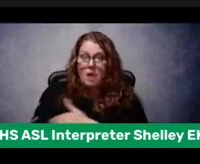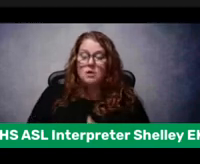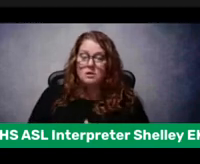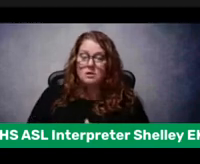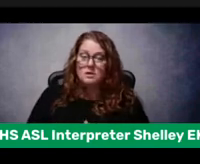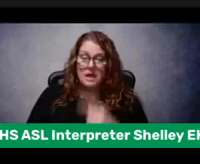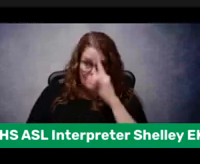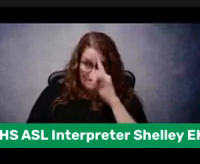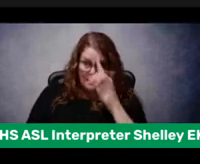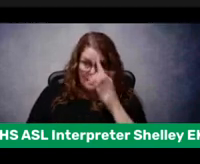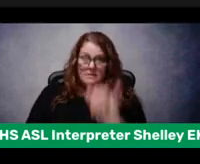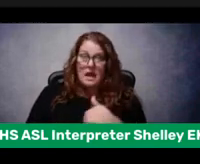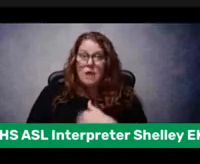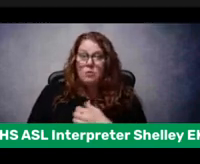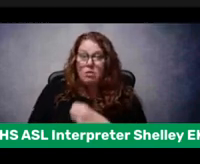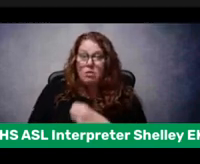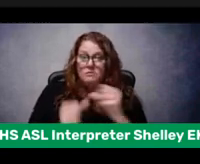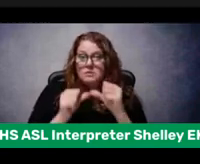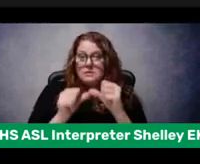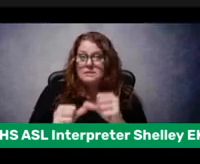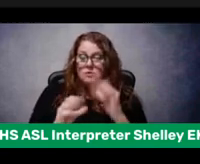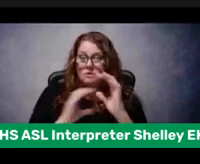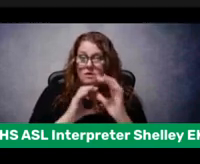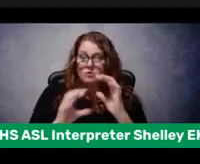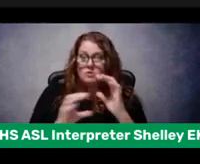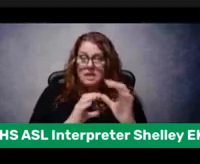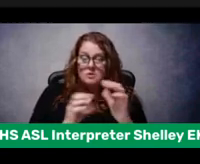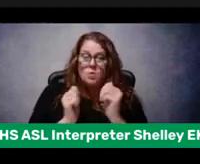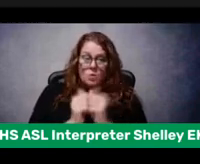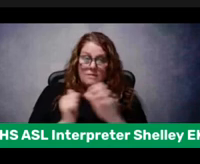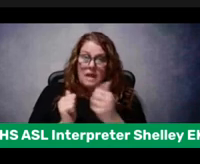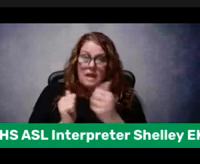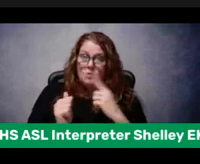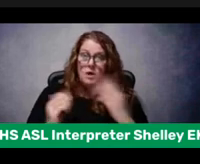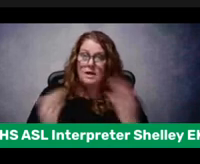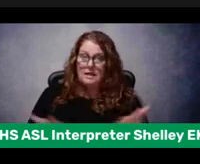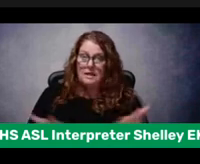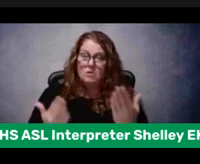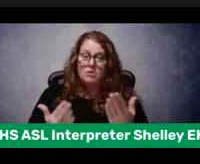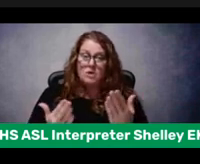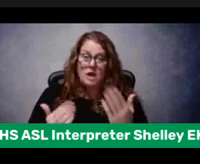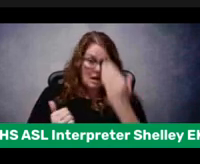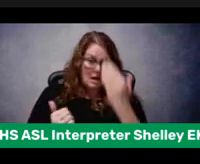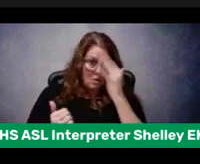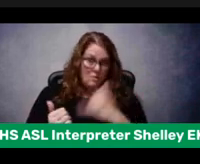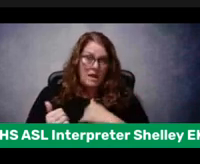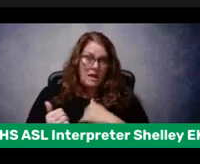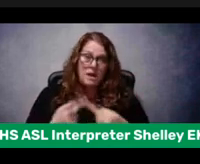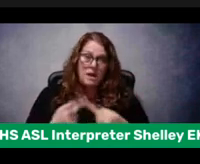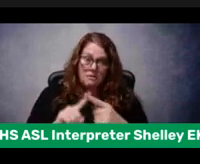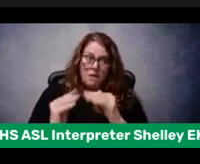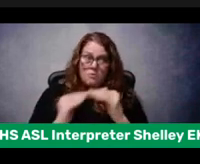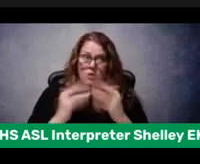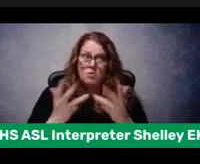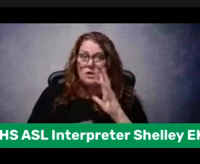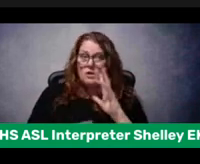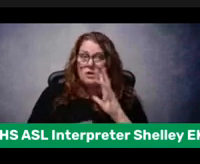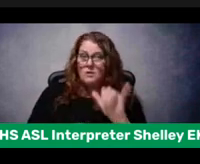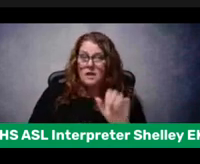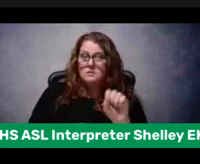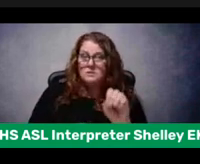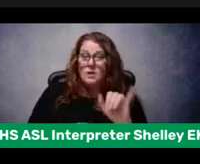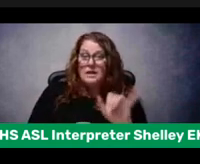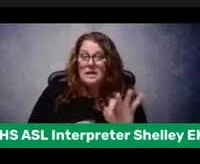I think that I would love to continue those conversations with anyone here. And I know that my comrades are already doing so. So if